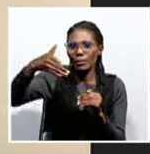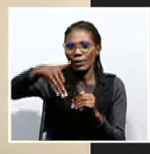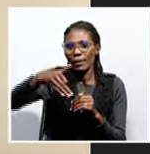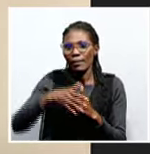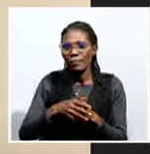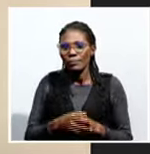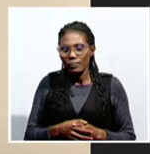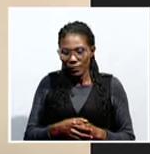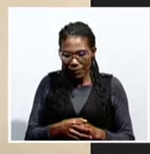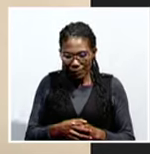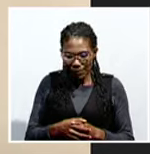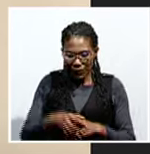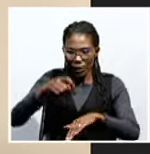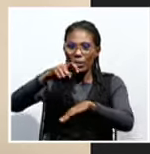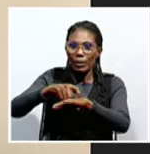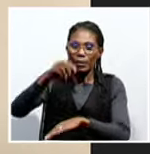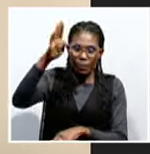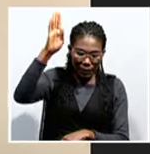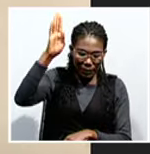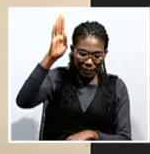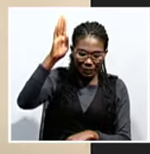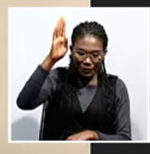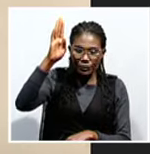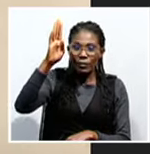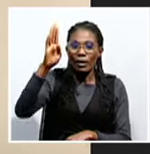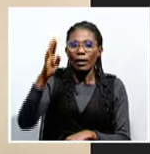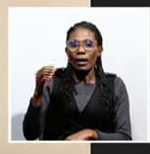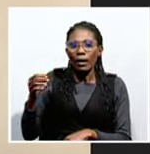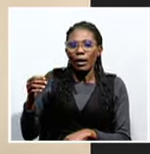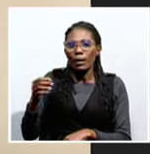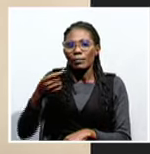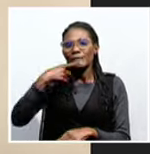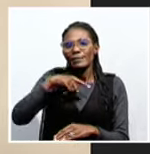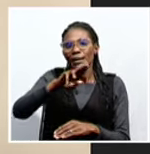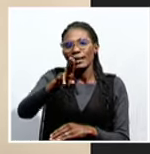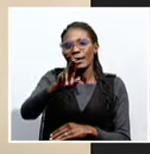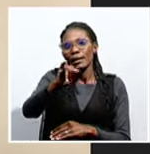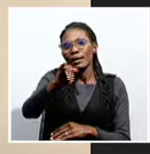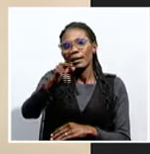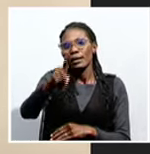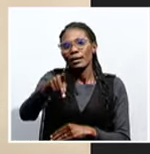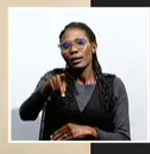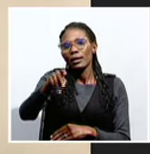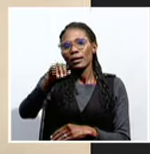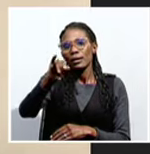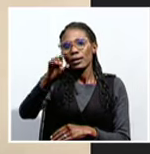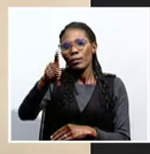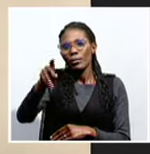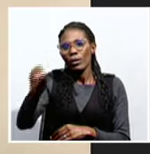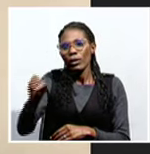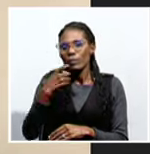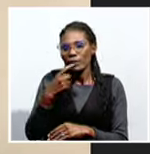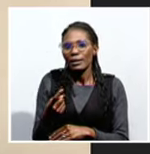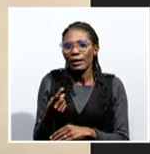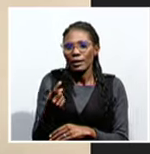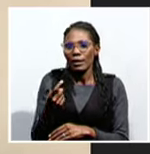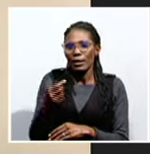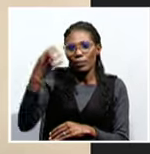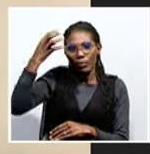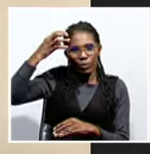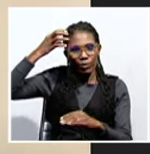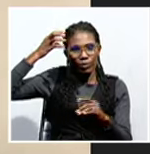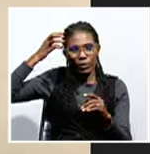And lunchtime, Comrade Hidipo came to me and said, Selma, the leadership met.